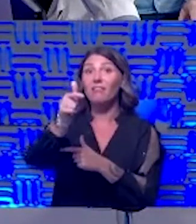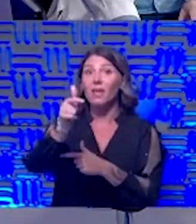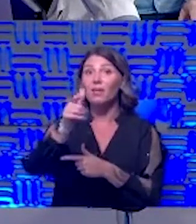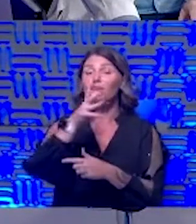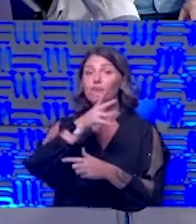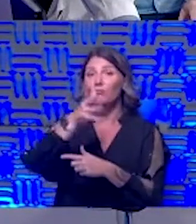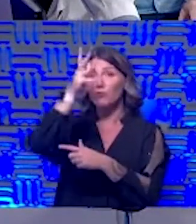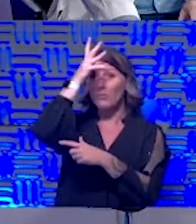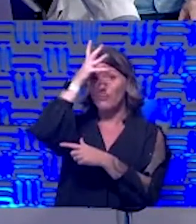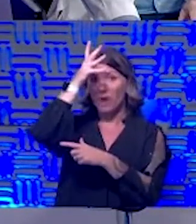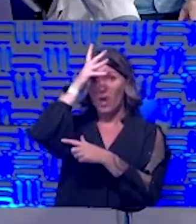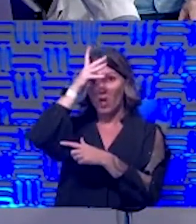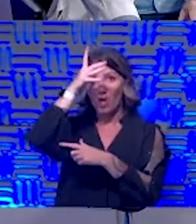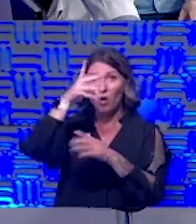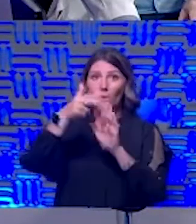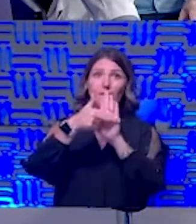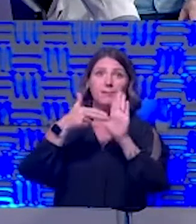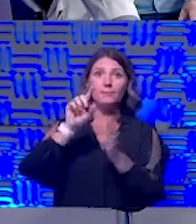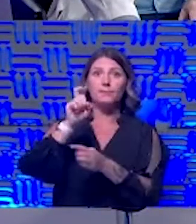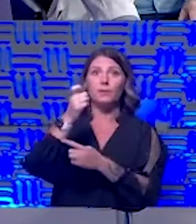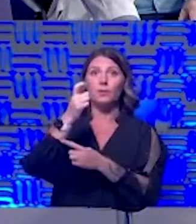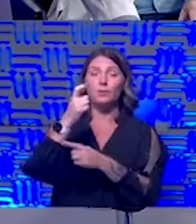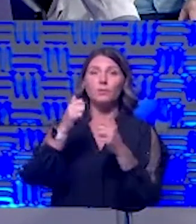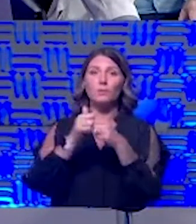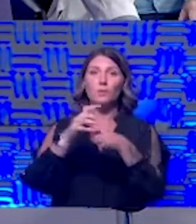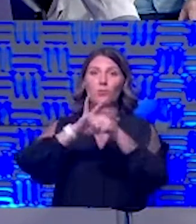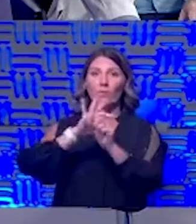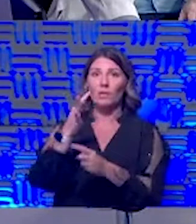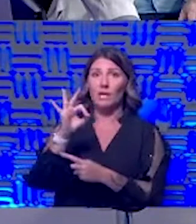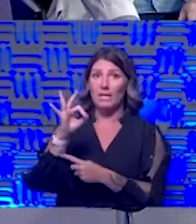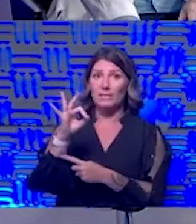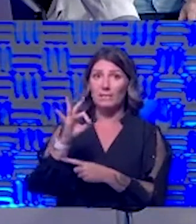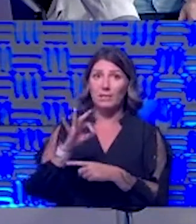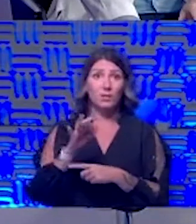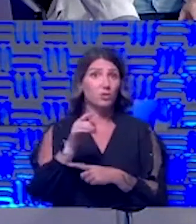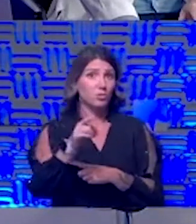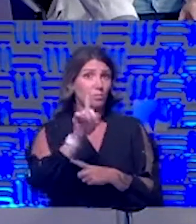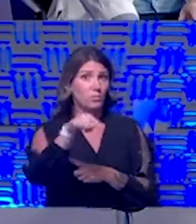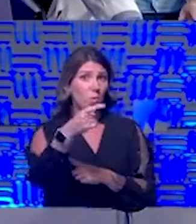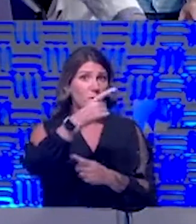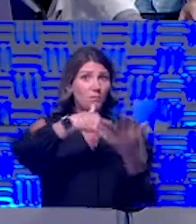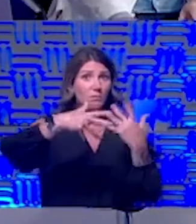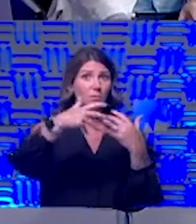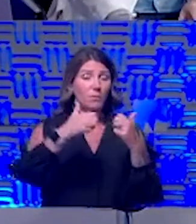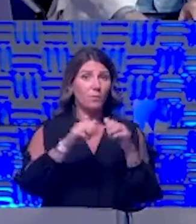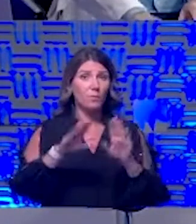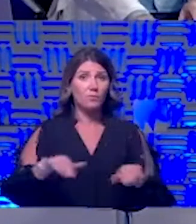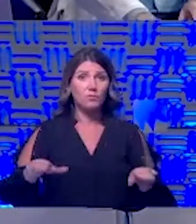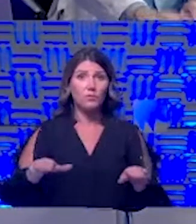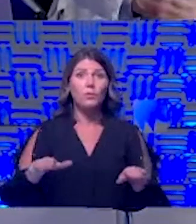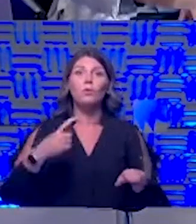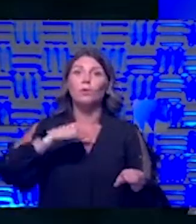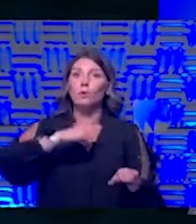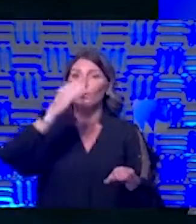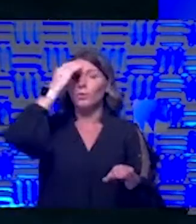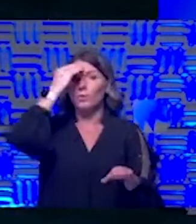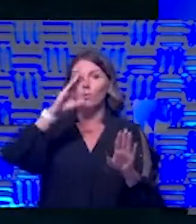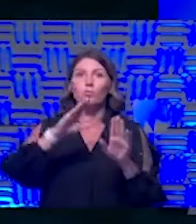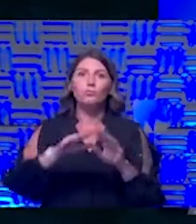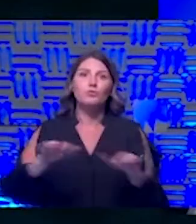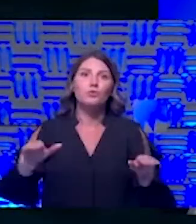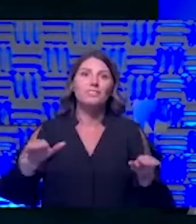COVID. She goes, "What's my risk for exposure?" Wow, so she was only around the child, Dana, and we know that children may not be the